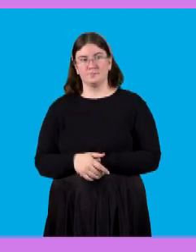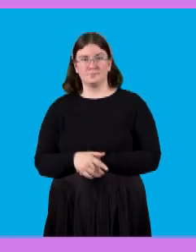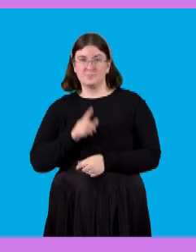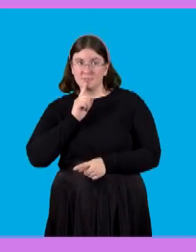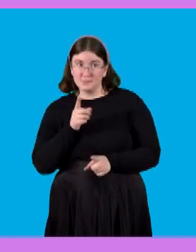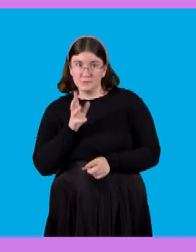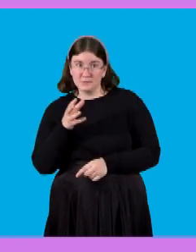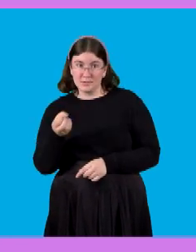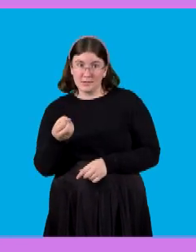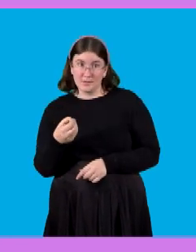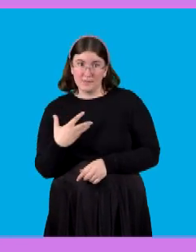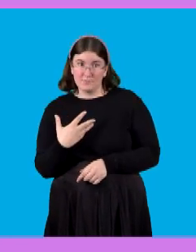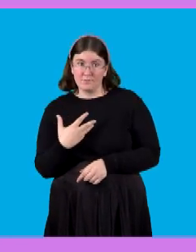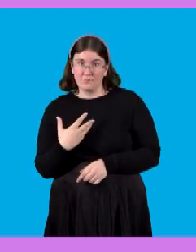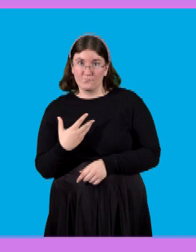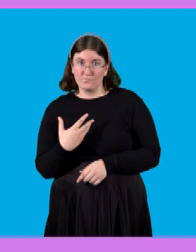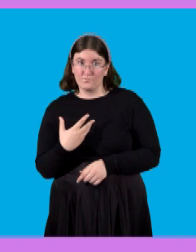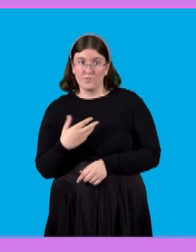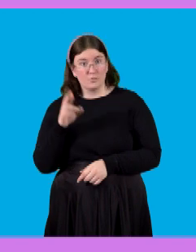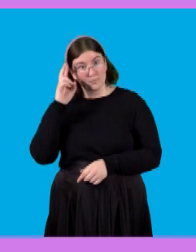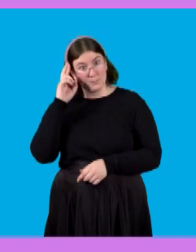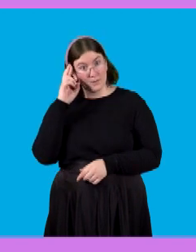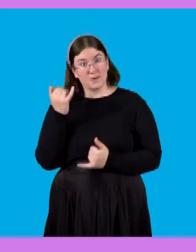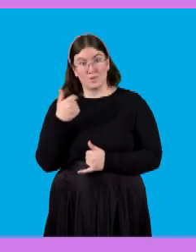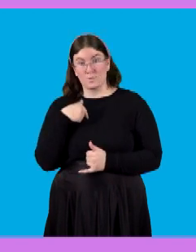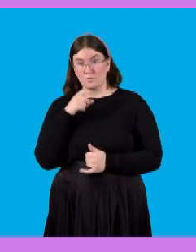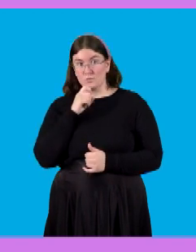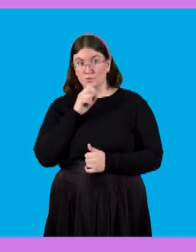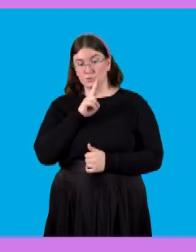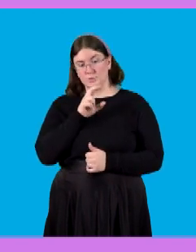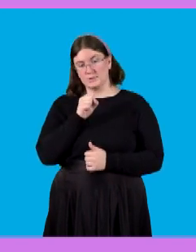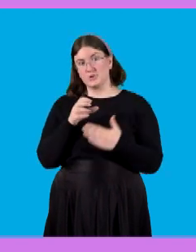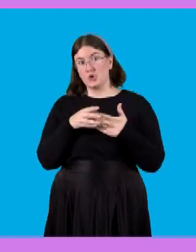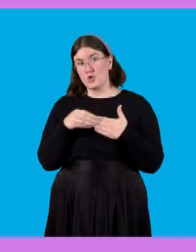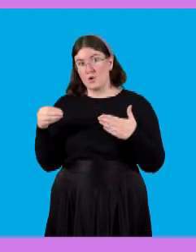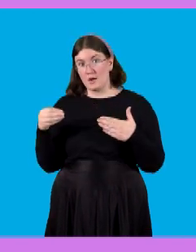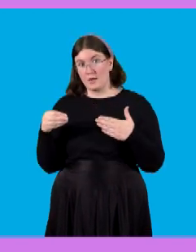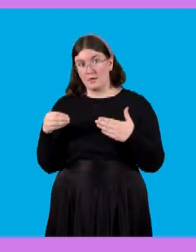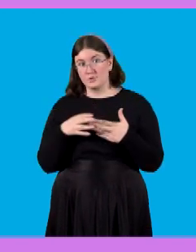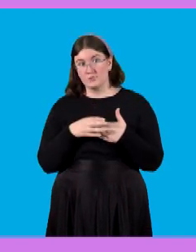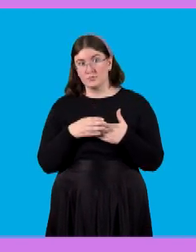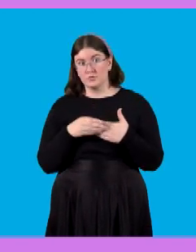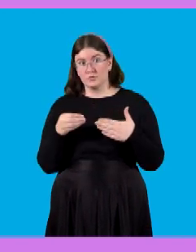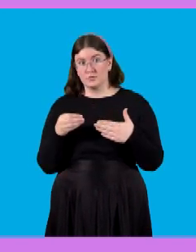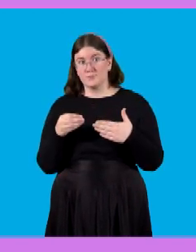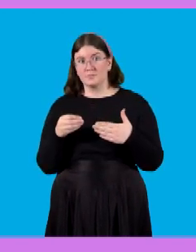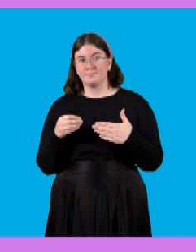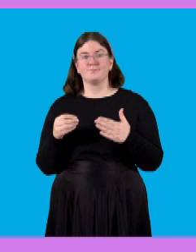will give us, and remember now, our unit is American dollar, right? So that will give us